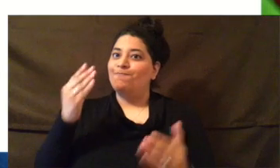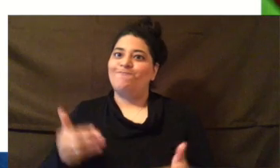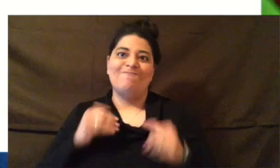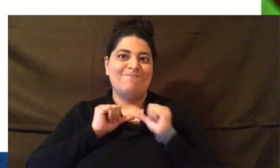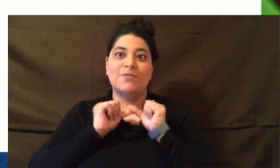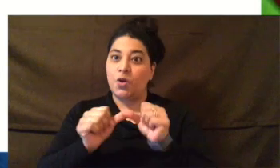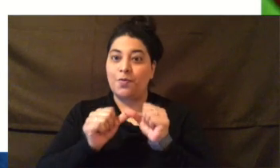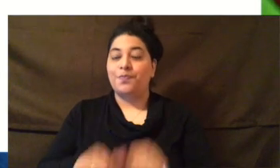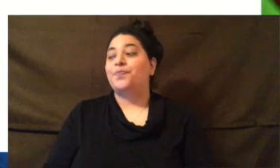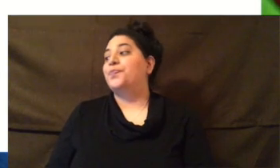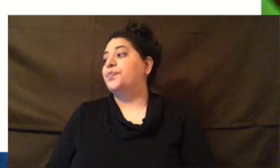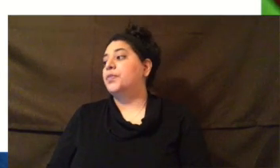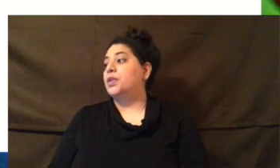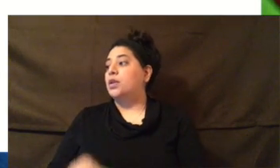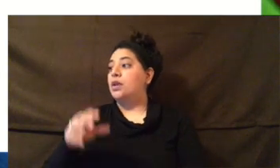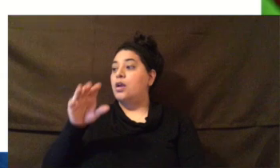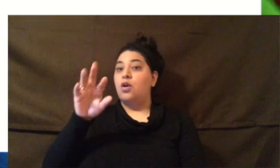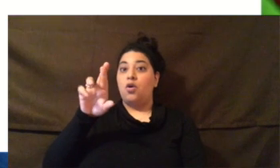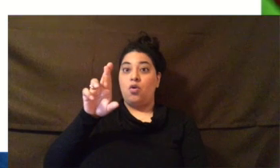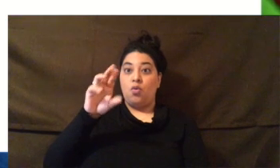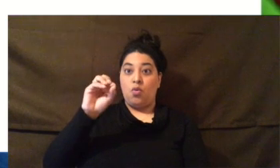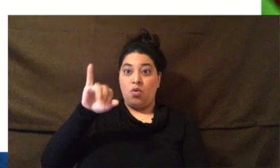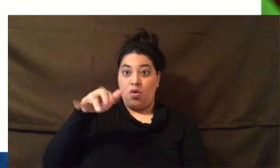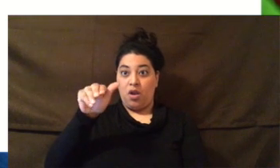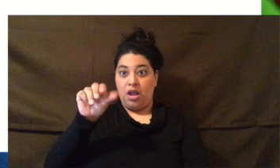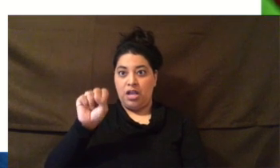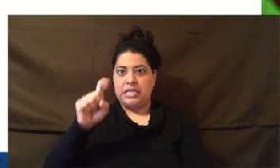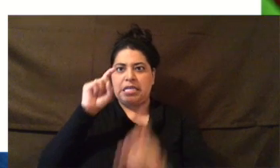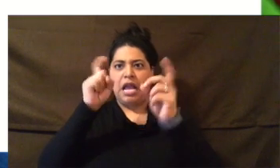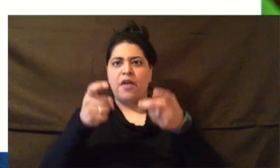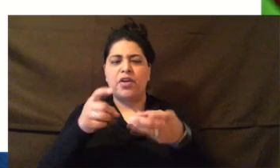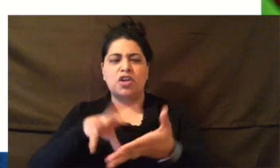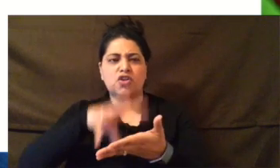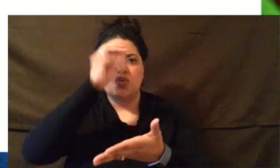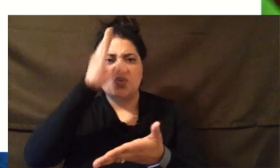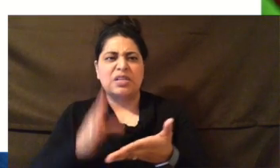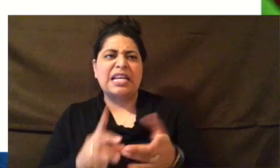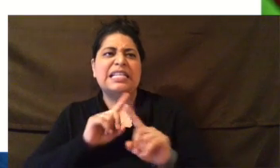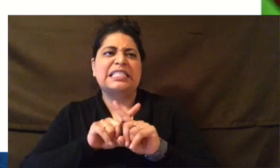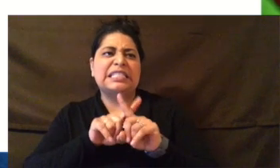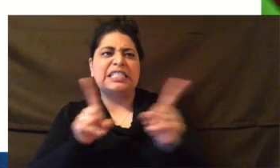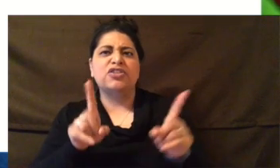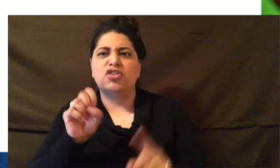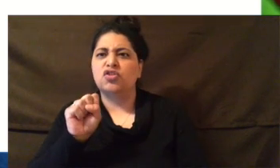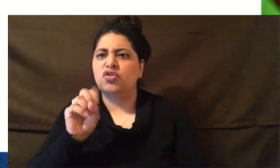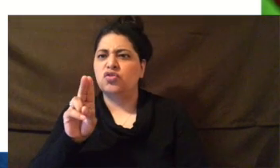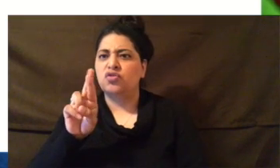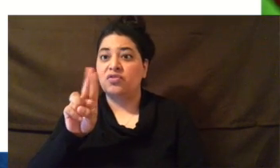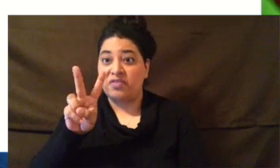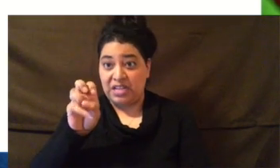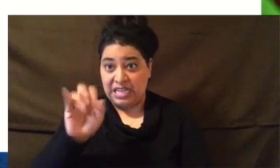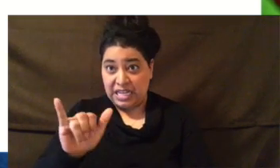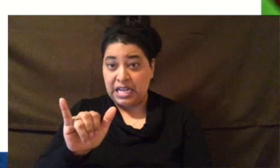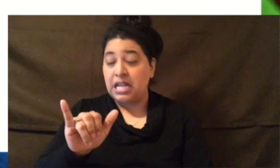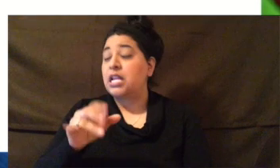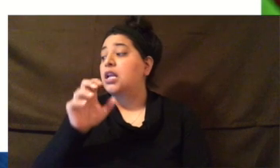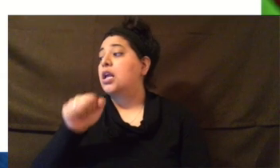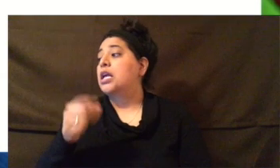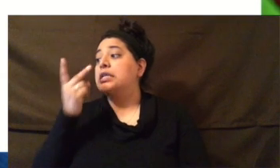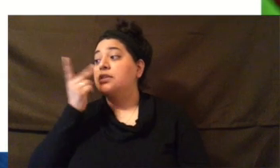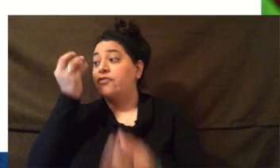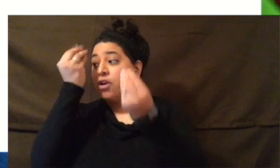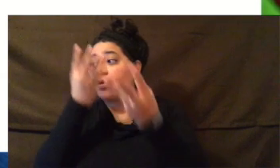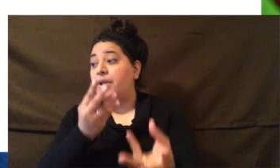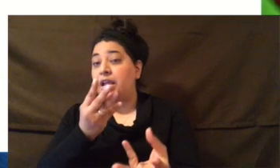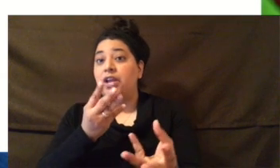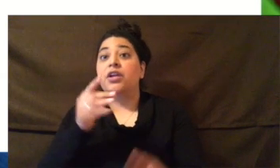in. Miss Rojas gave her students different surveys. The results are shown in the frequency tables. So we have a